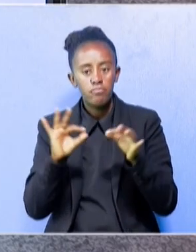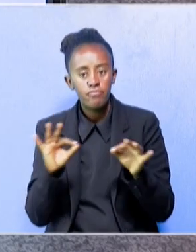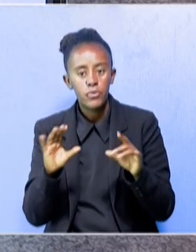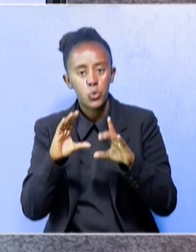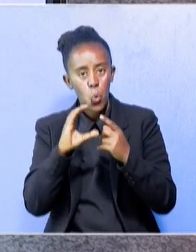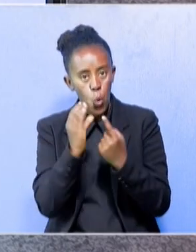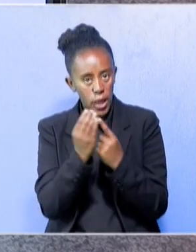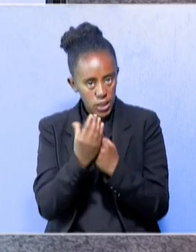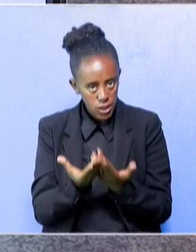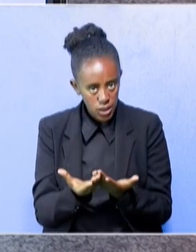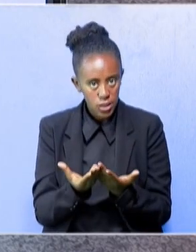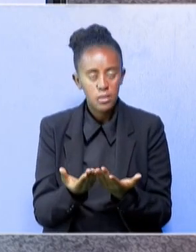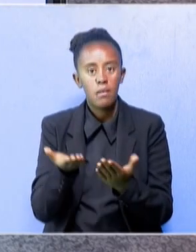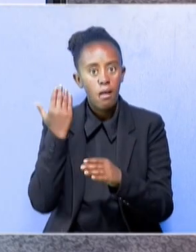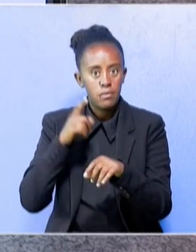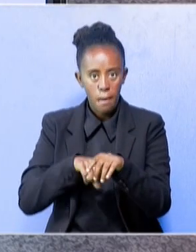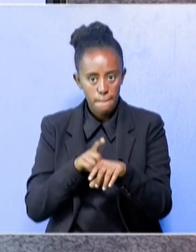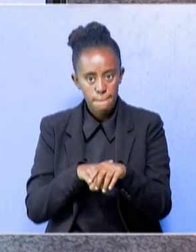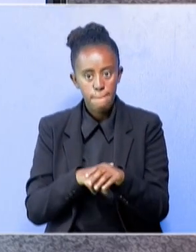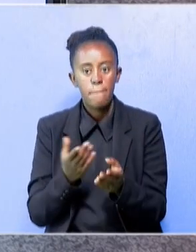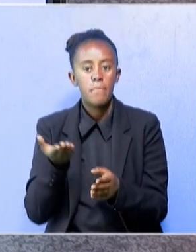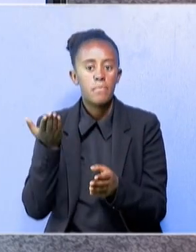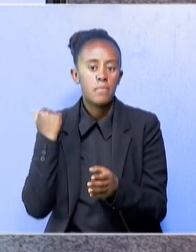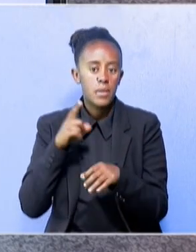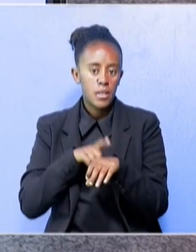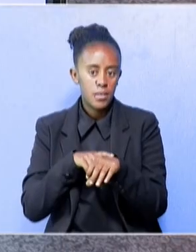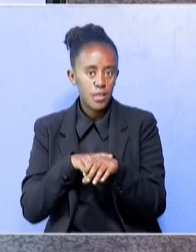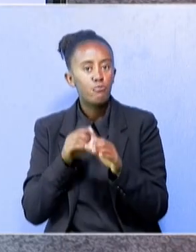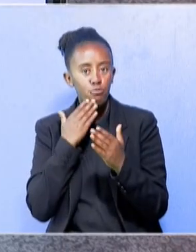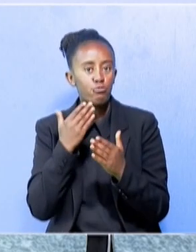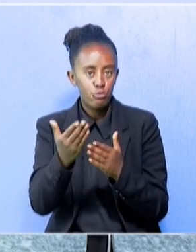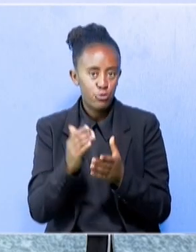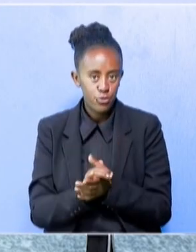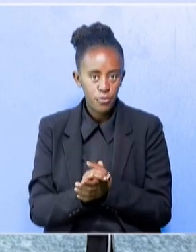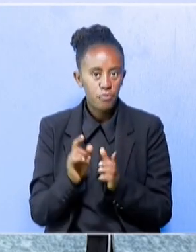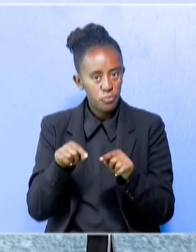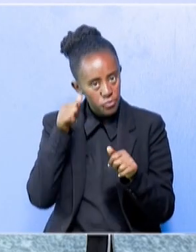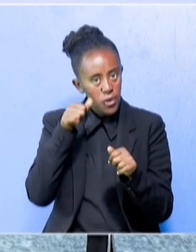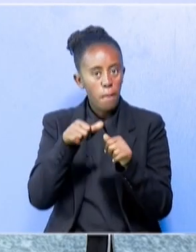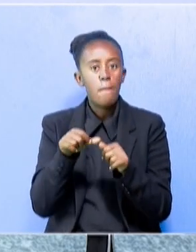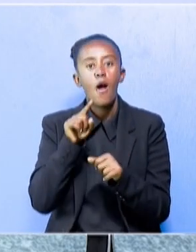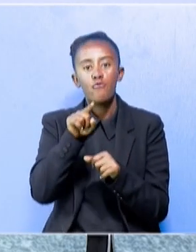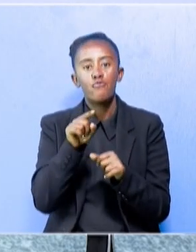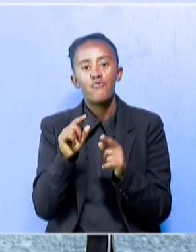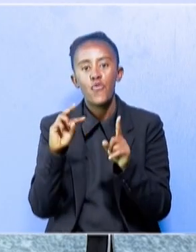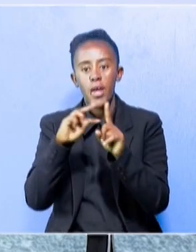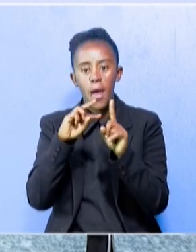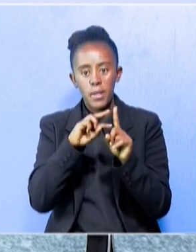remember those vocabularies that we said last time, last lesson? Good. Let me remind you those